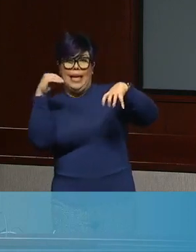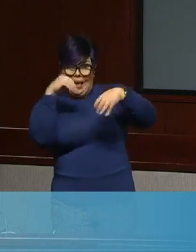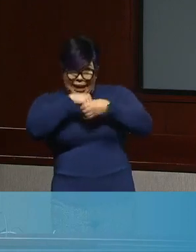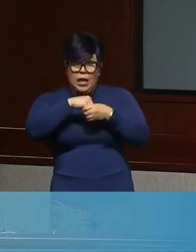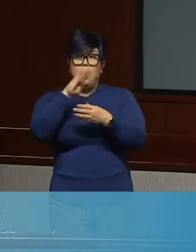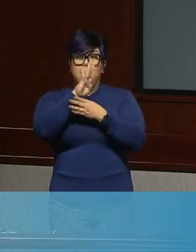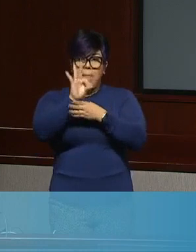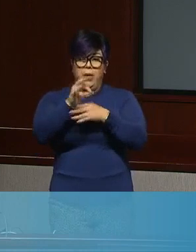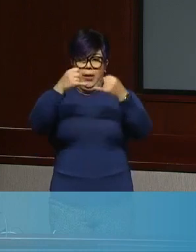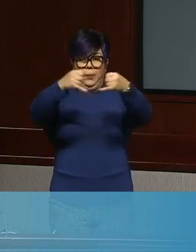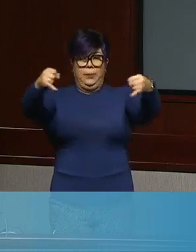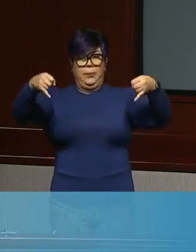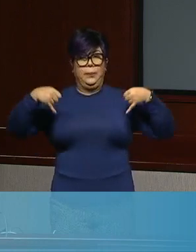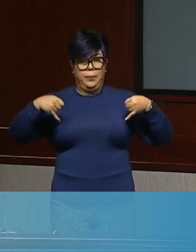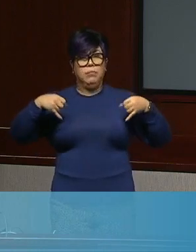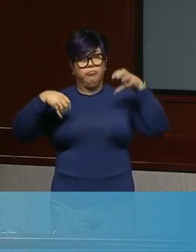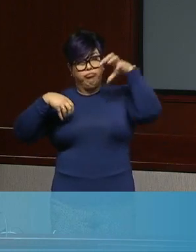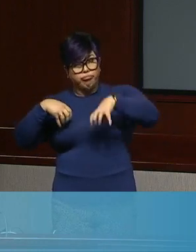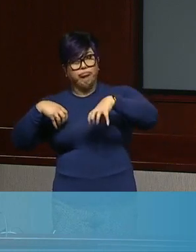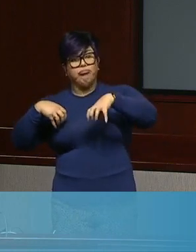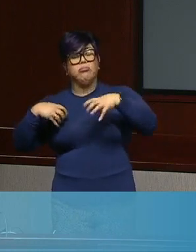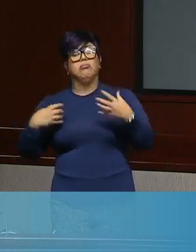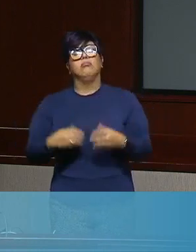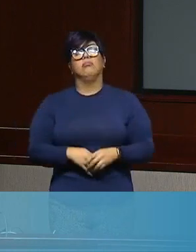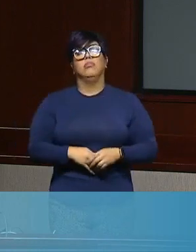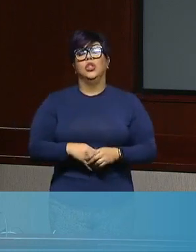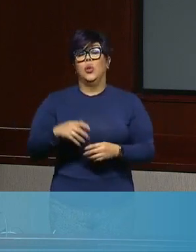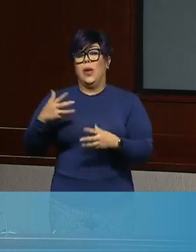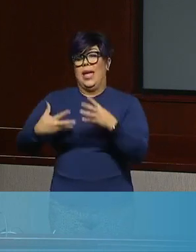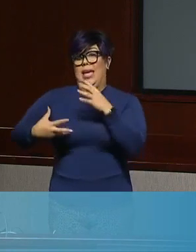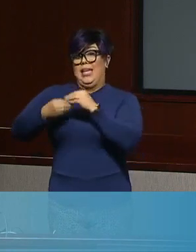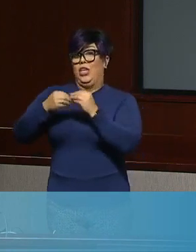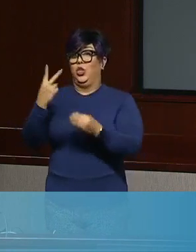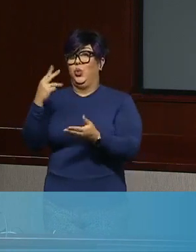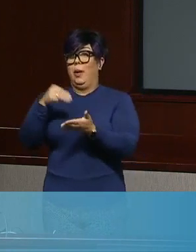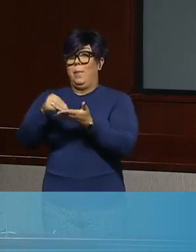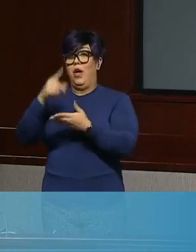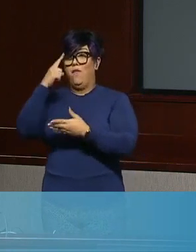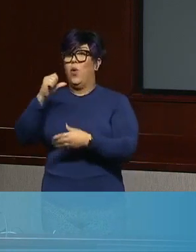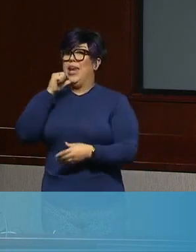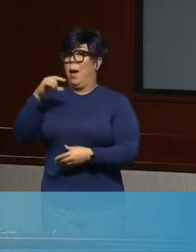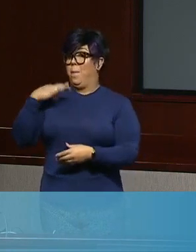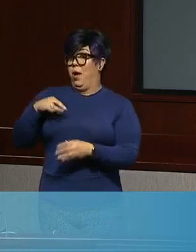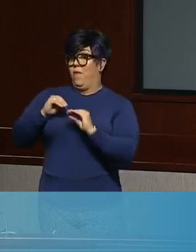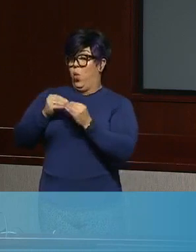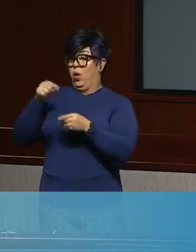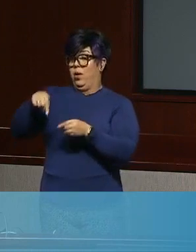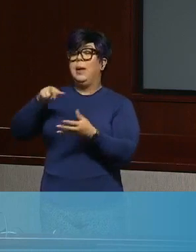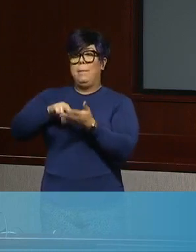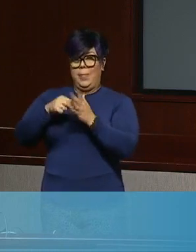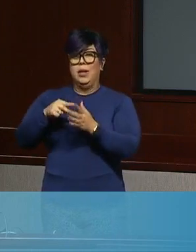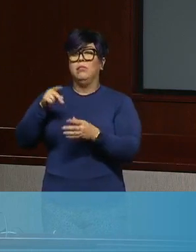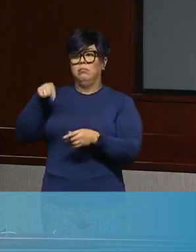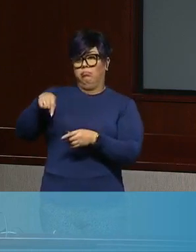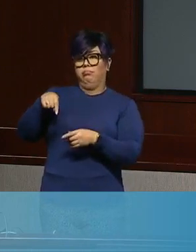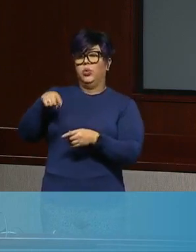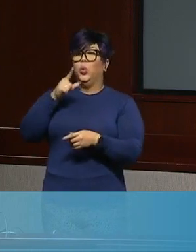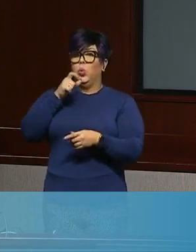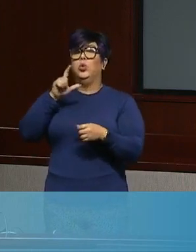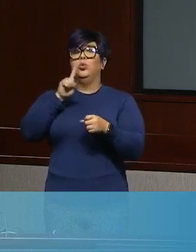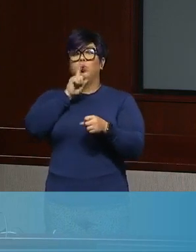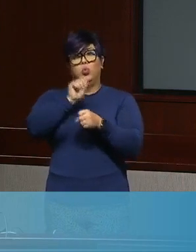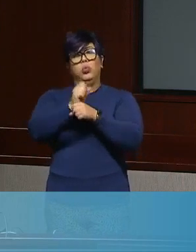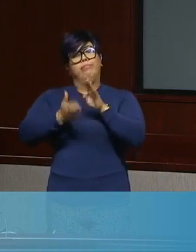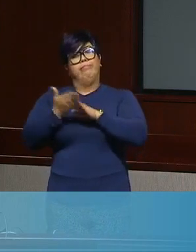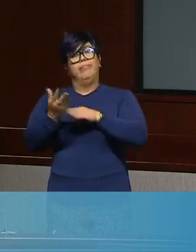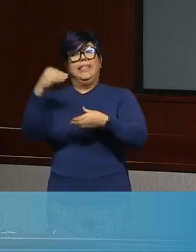limits. The additional $2 million in nonprofit grants will target nonprofits operating within the Metro